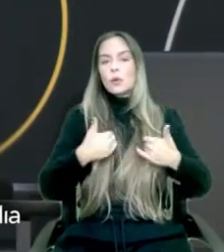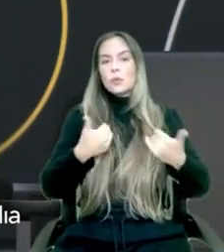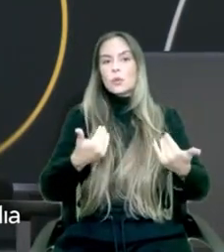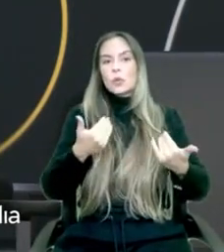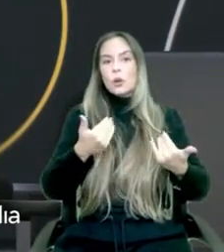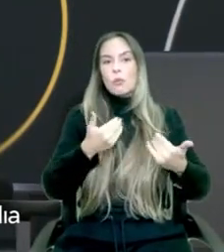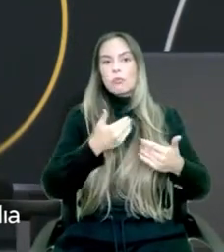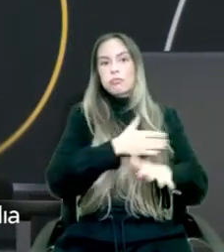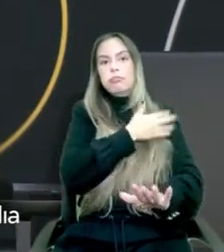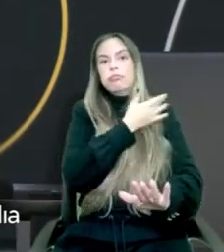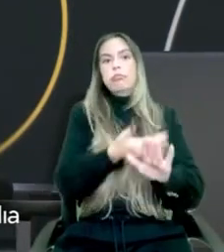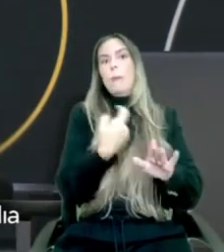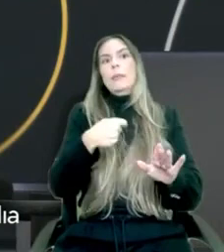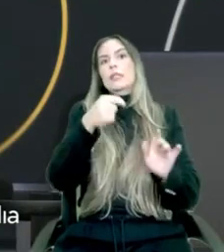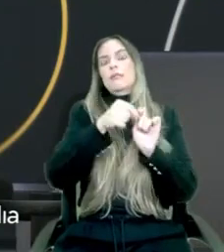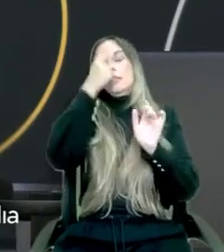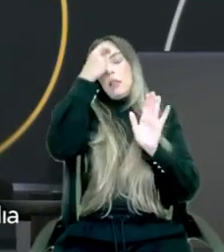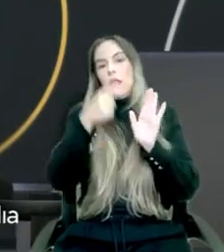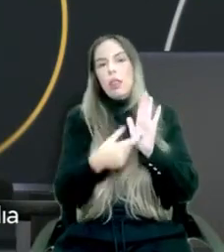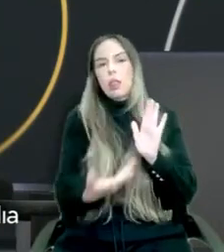well.